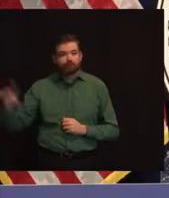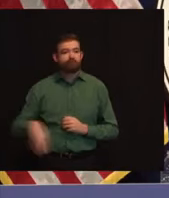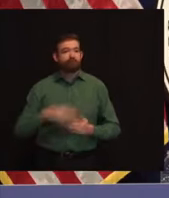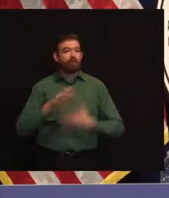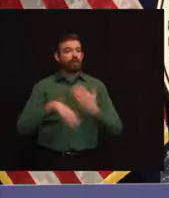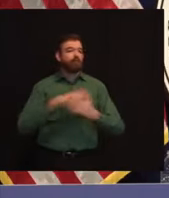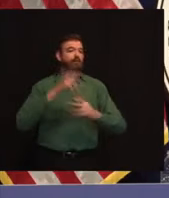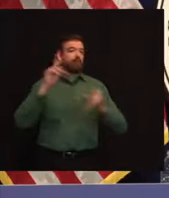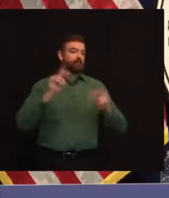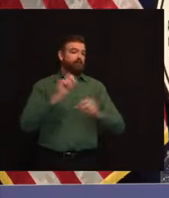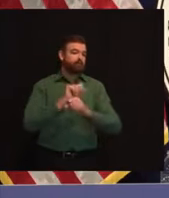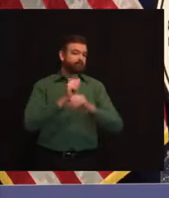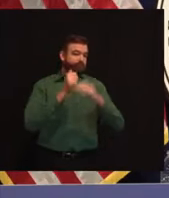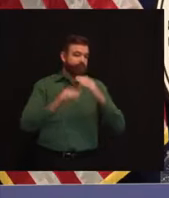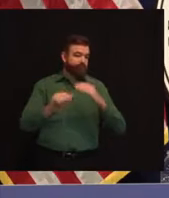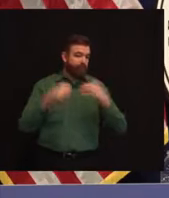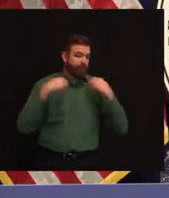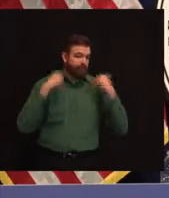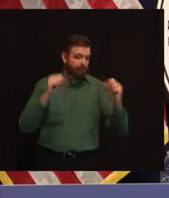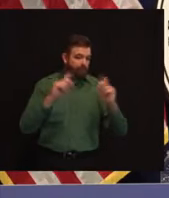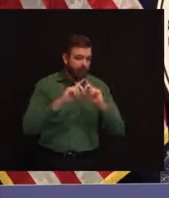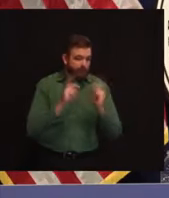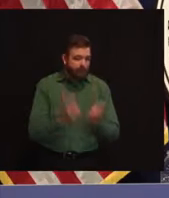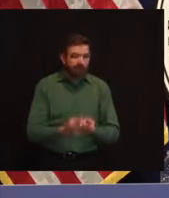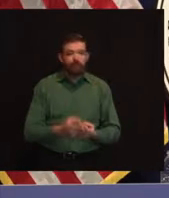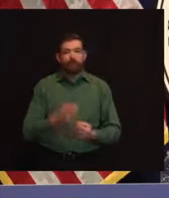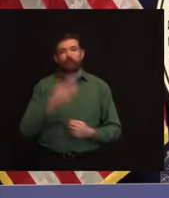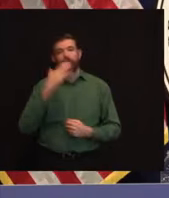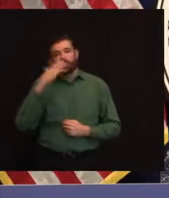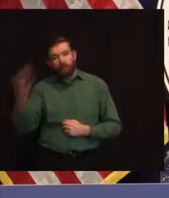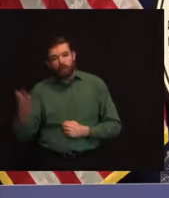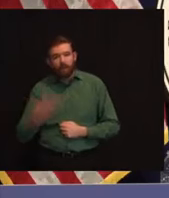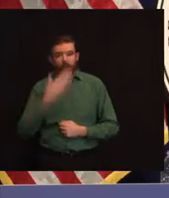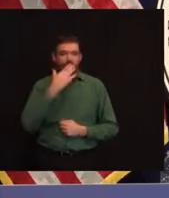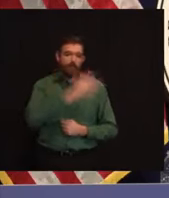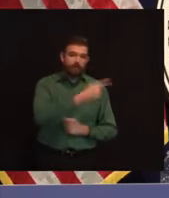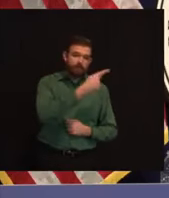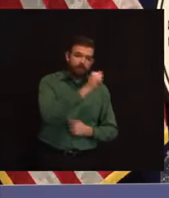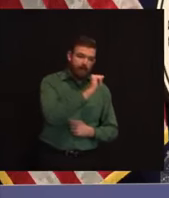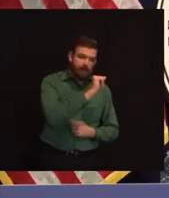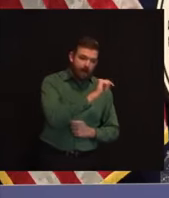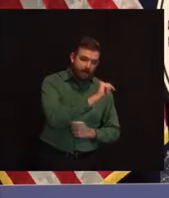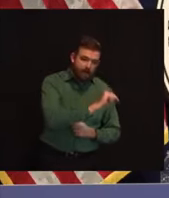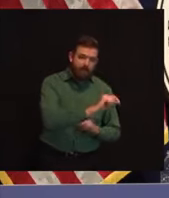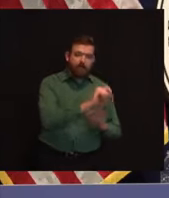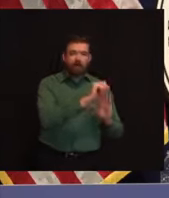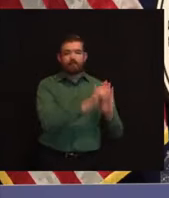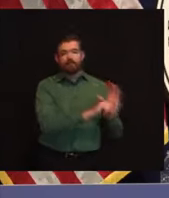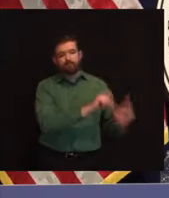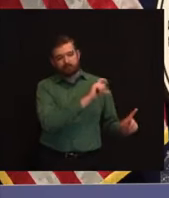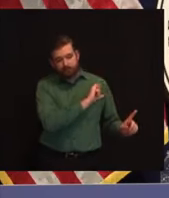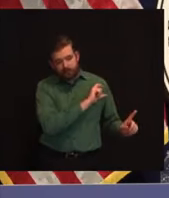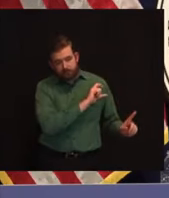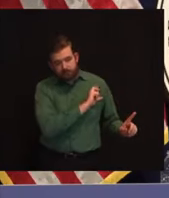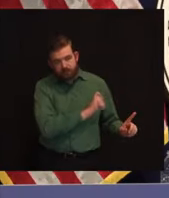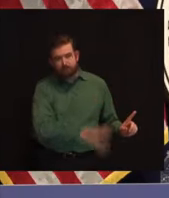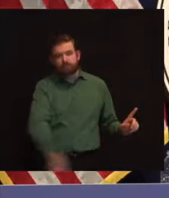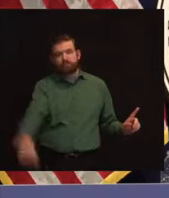all that they're doing. Pat Callahan, to you and the state police and all of your colleagues, Jared, Matt, and